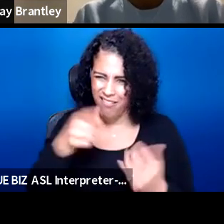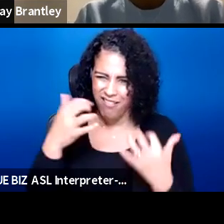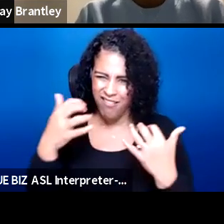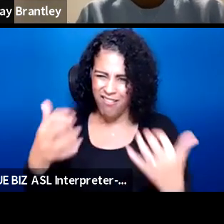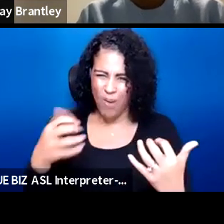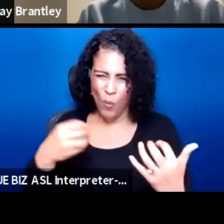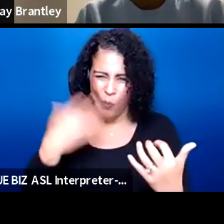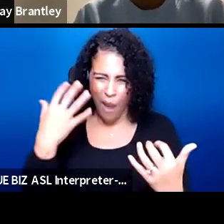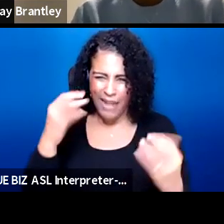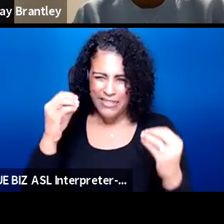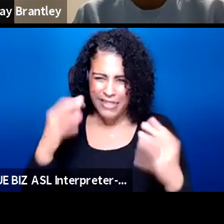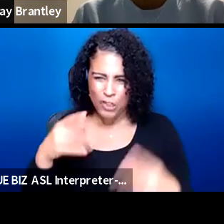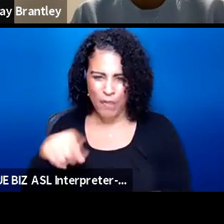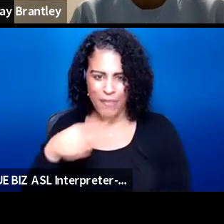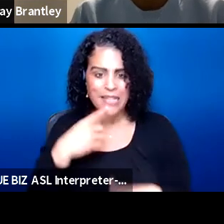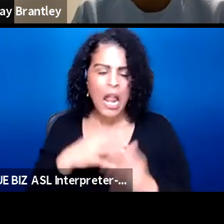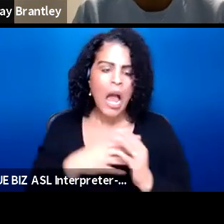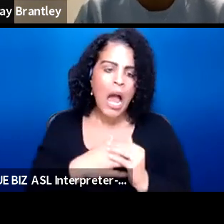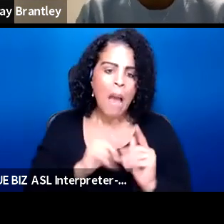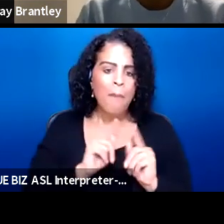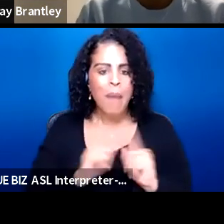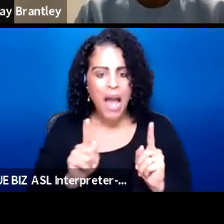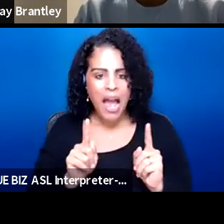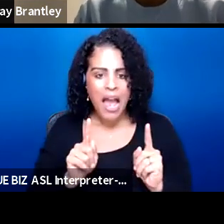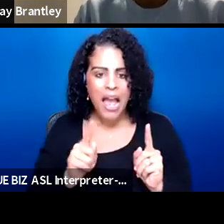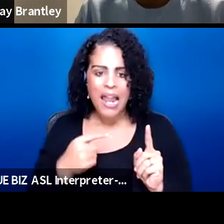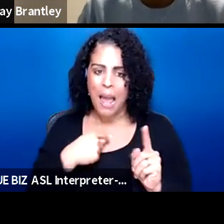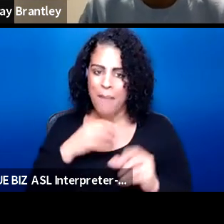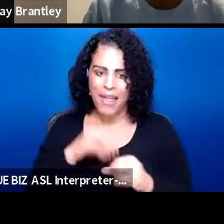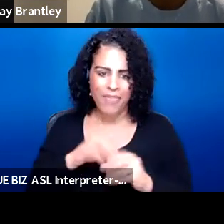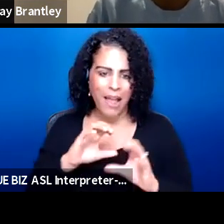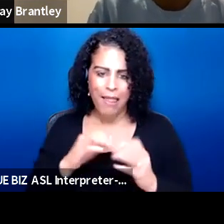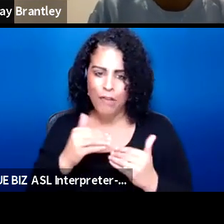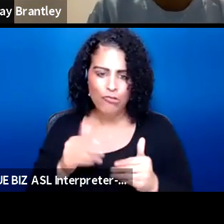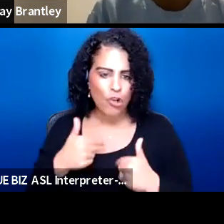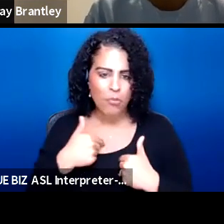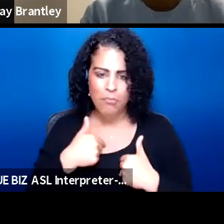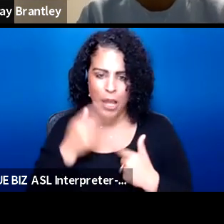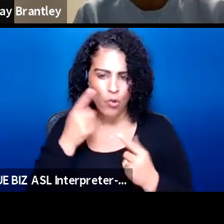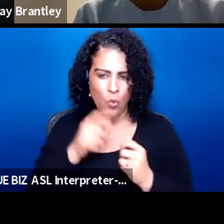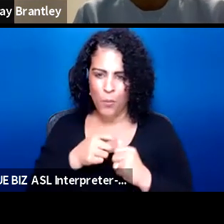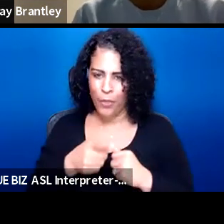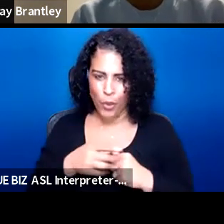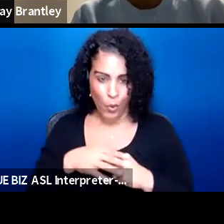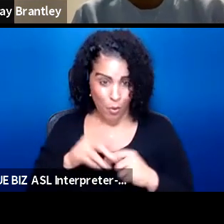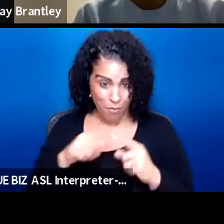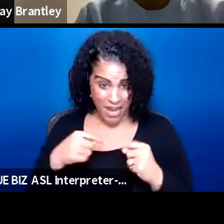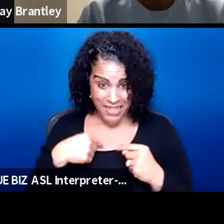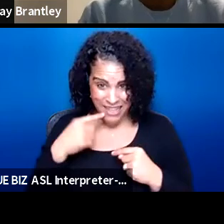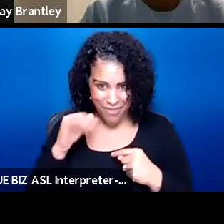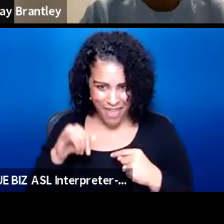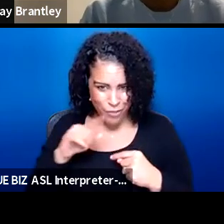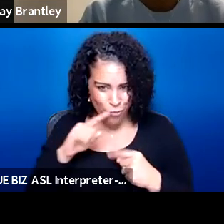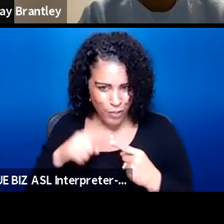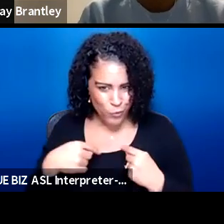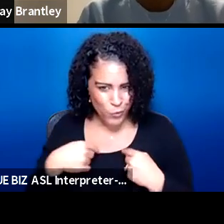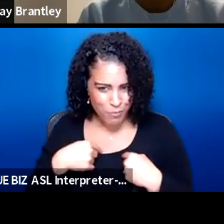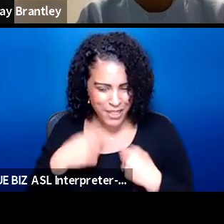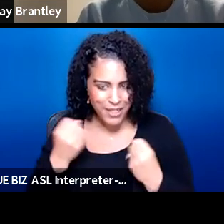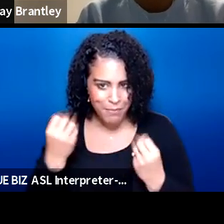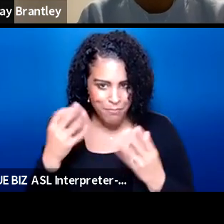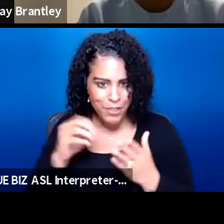know, and then having them be like, but I'm in this classroom, and so I don't agree with you. And it's like, but this is real. Like, and a lot of